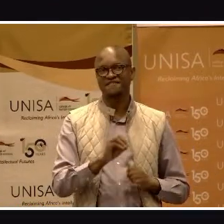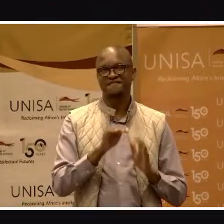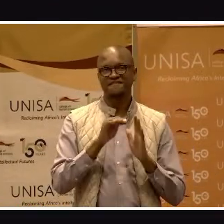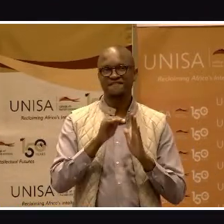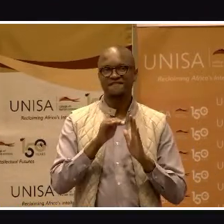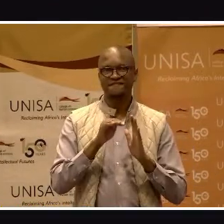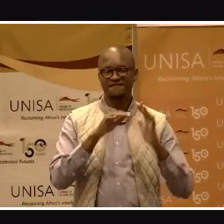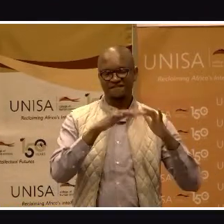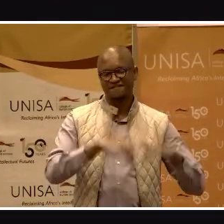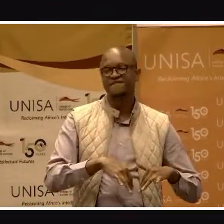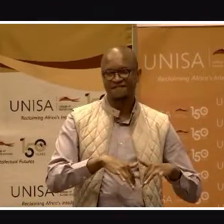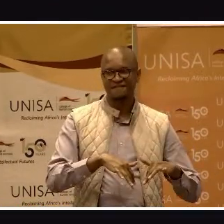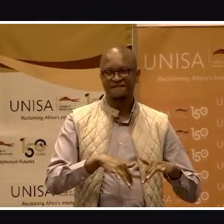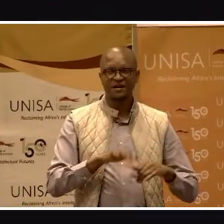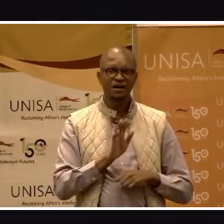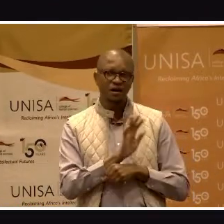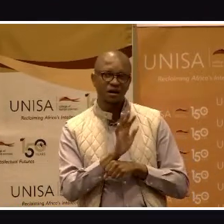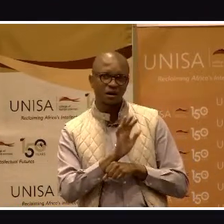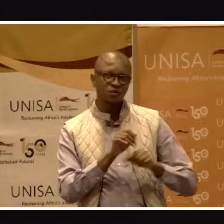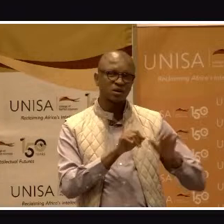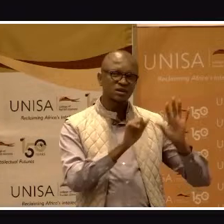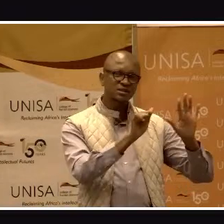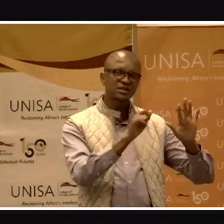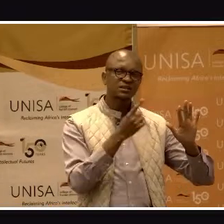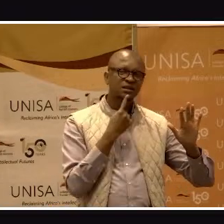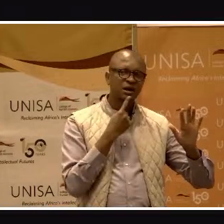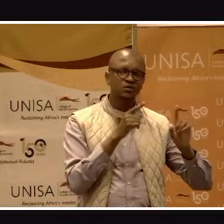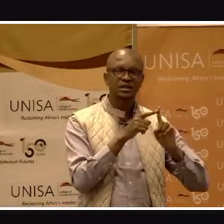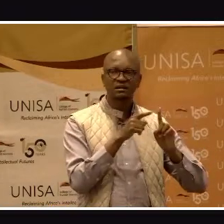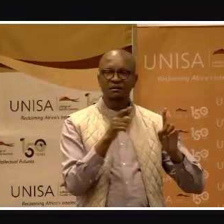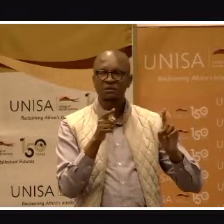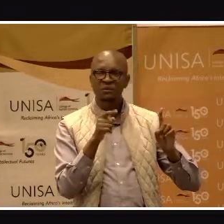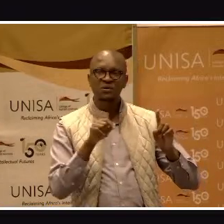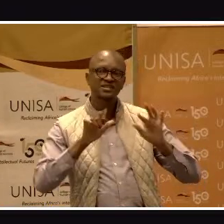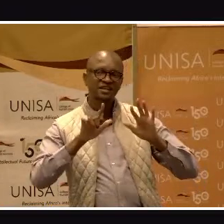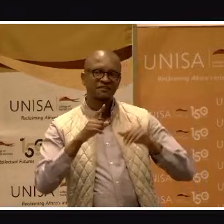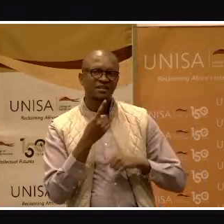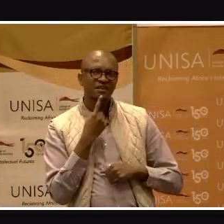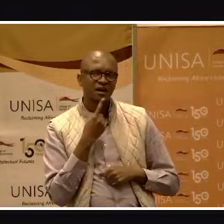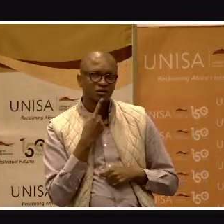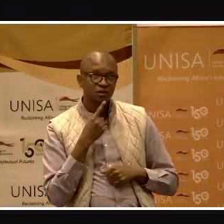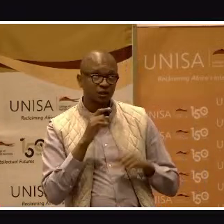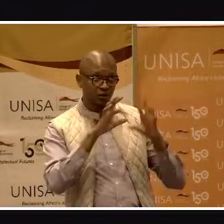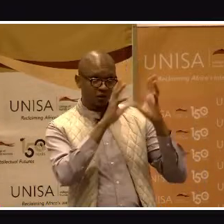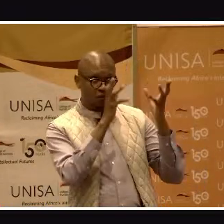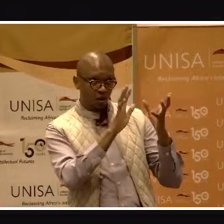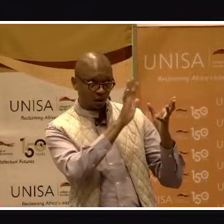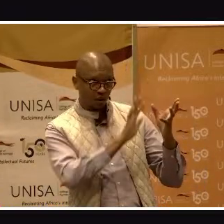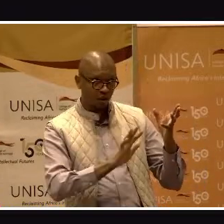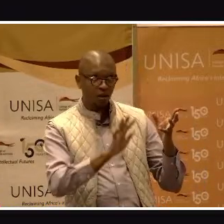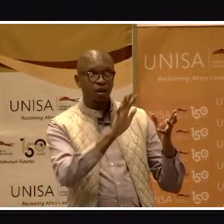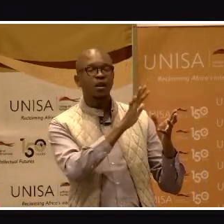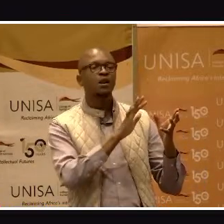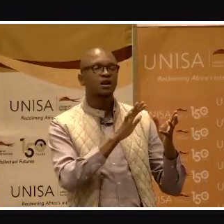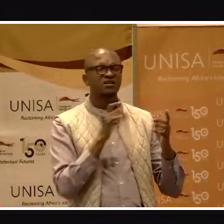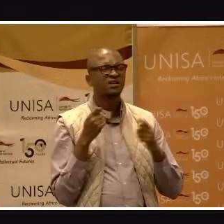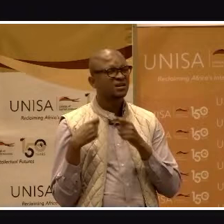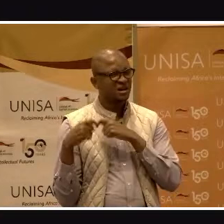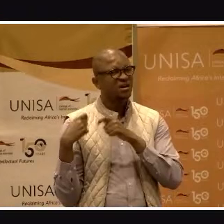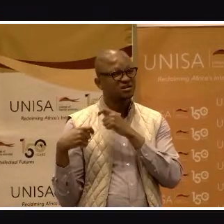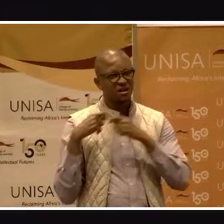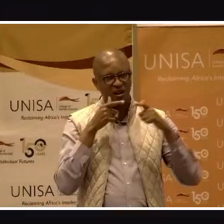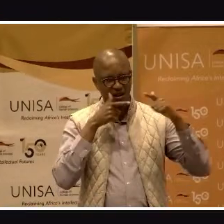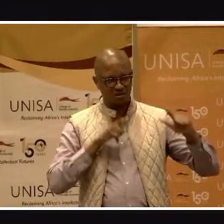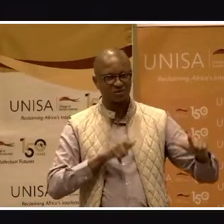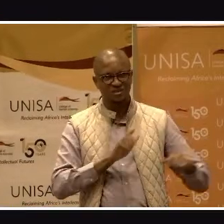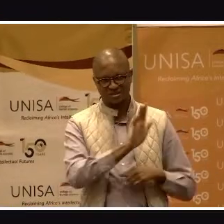about 6,000 out of 7,000 known languages in the globe being indigenous. Also,